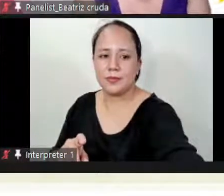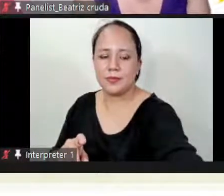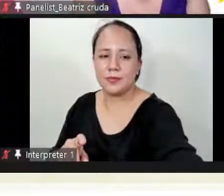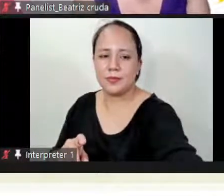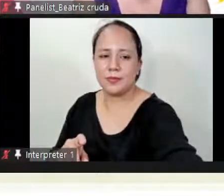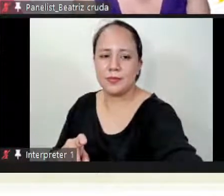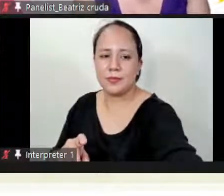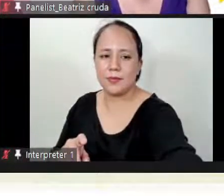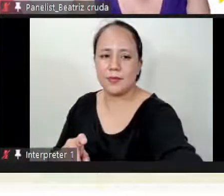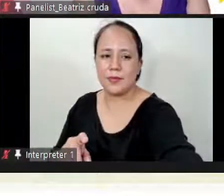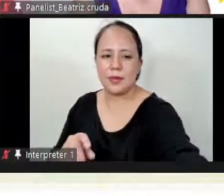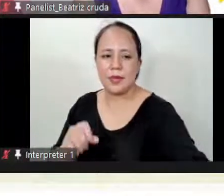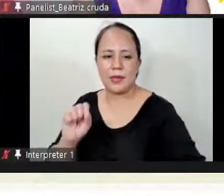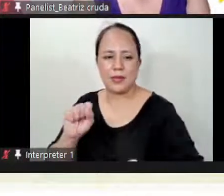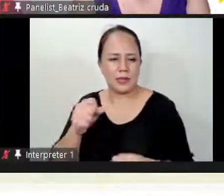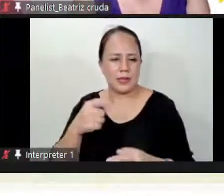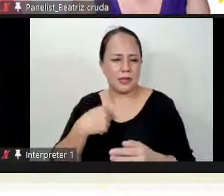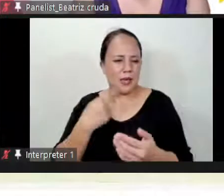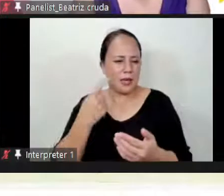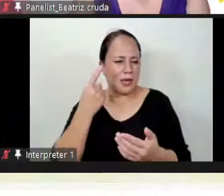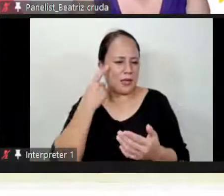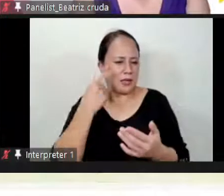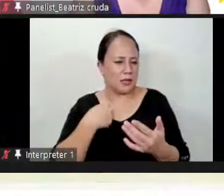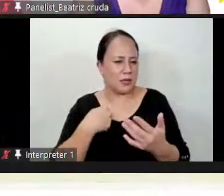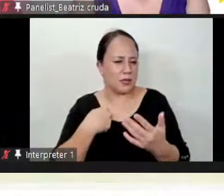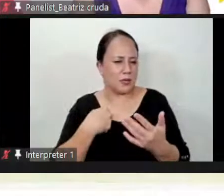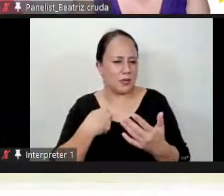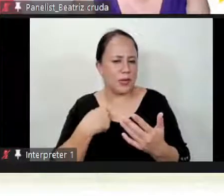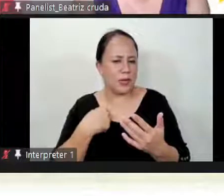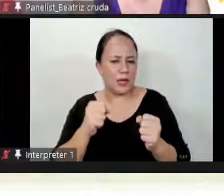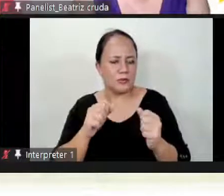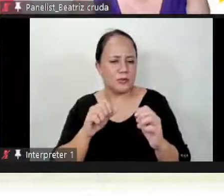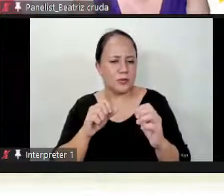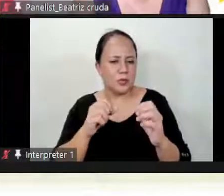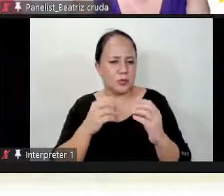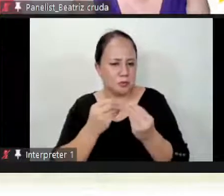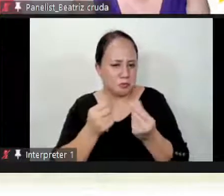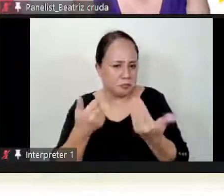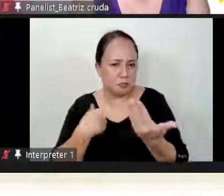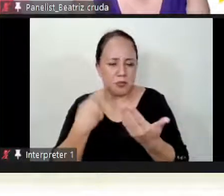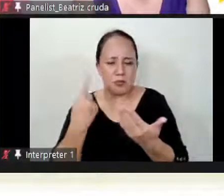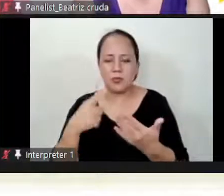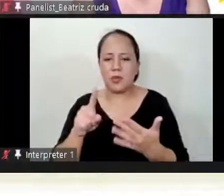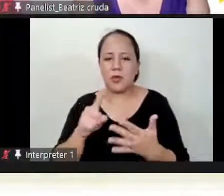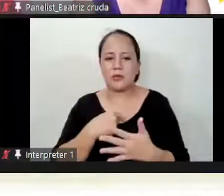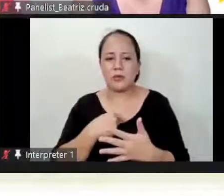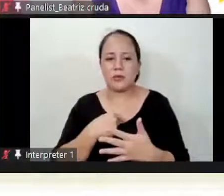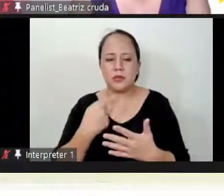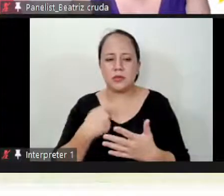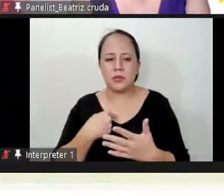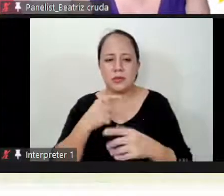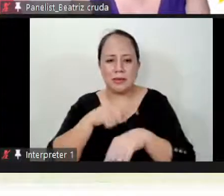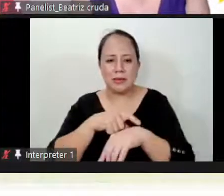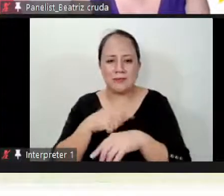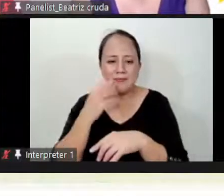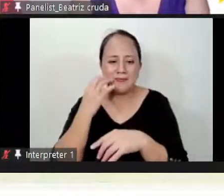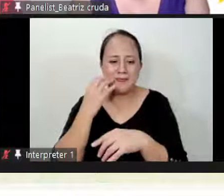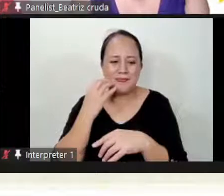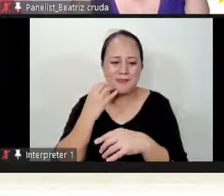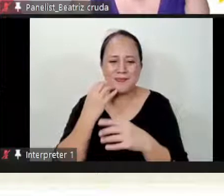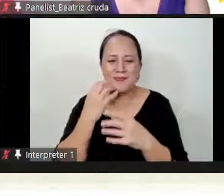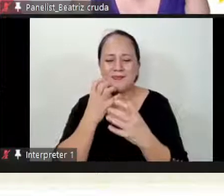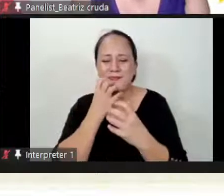cancer. I guess we can really make a dent on this. We do know that time is running short, and